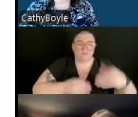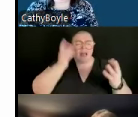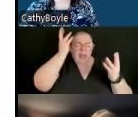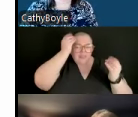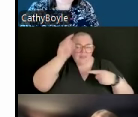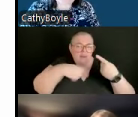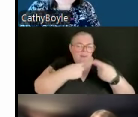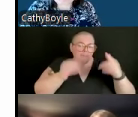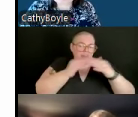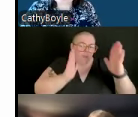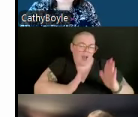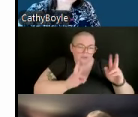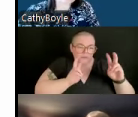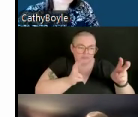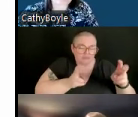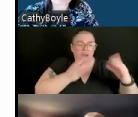www.autismhousingpathways.org.